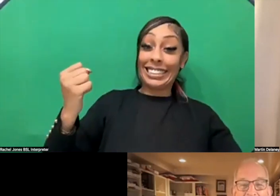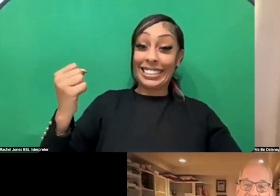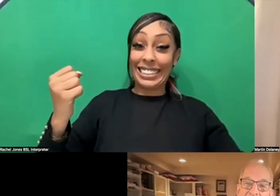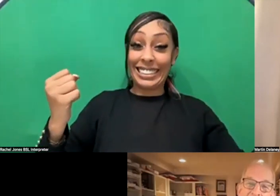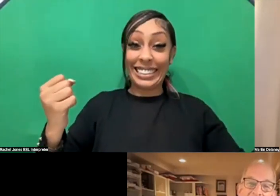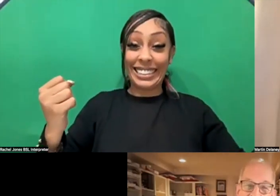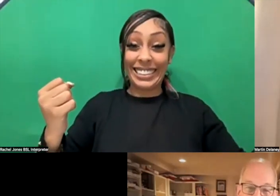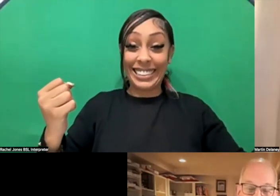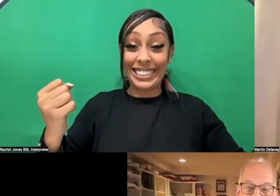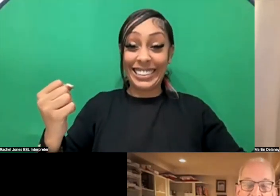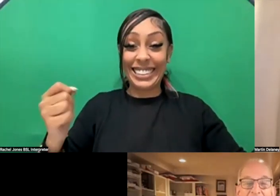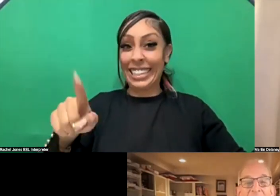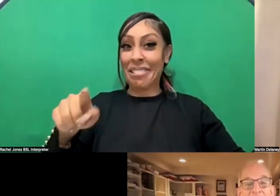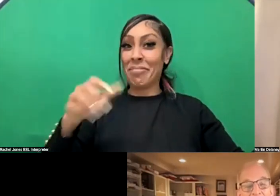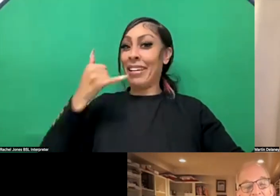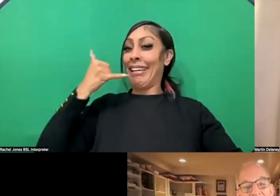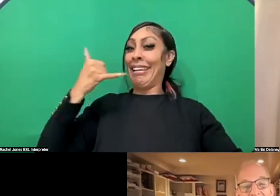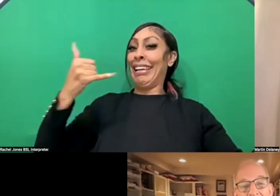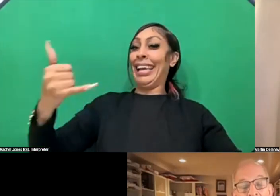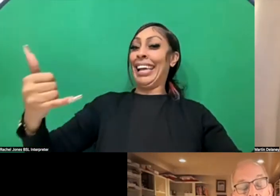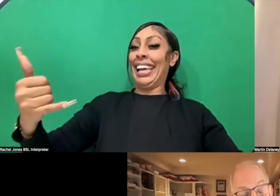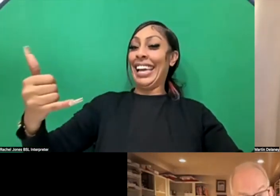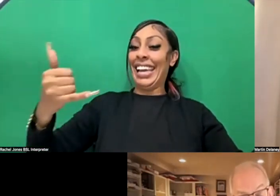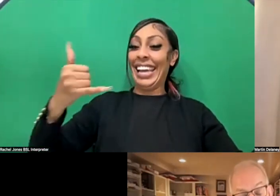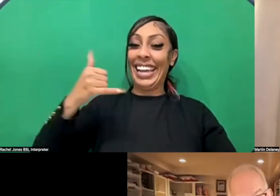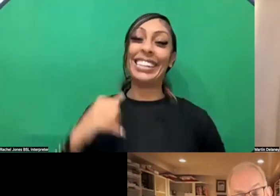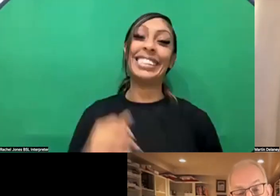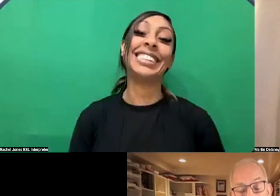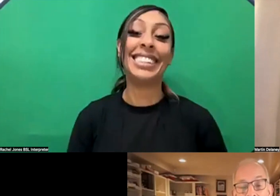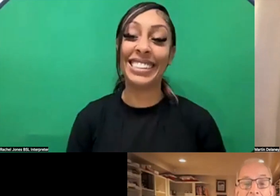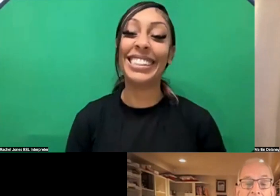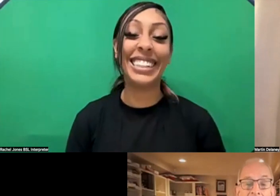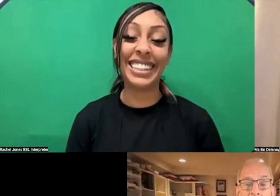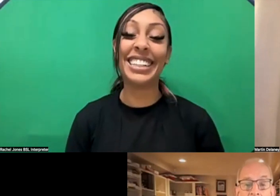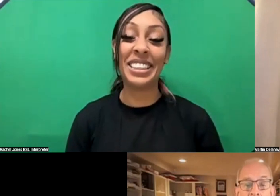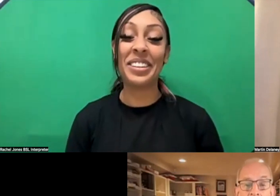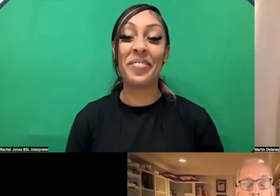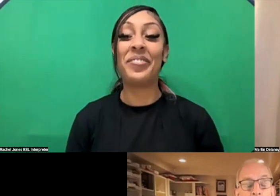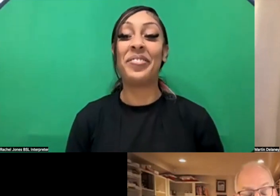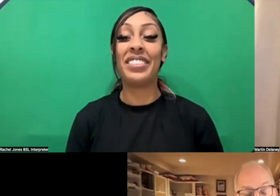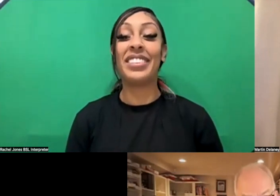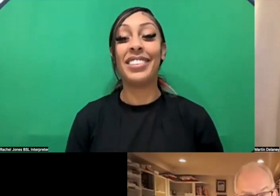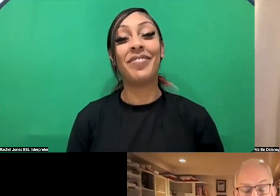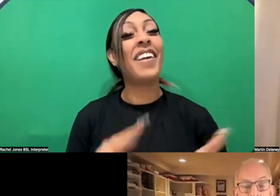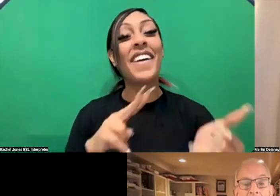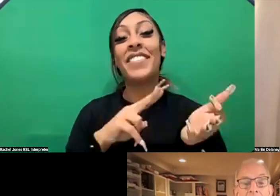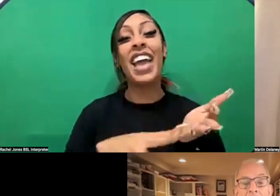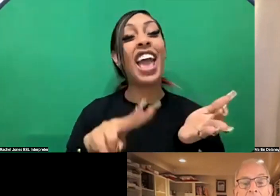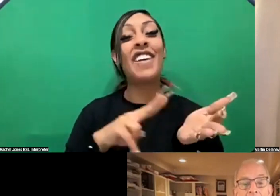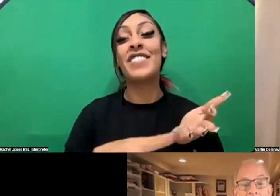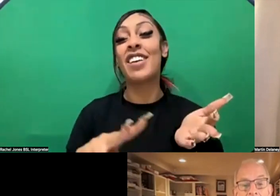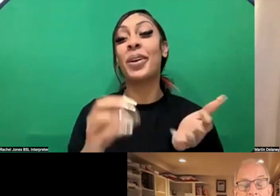can imagine him backing away from the phone. It was a very, very wonderful feeling for